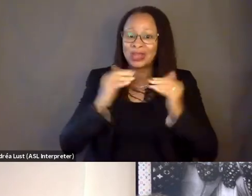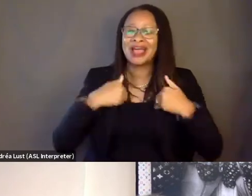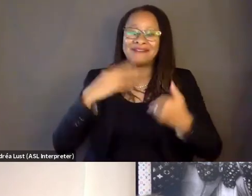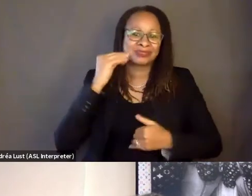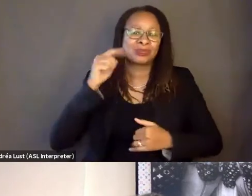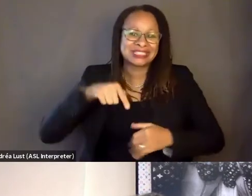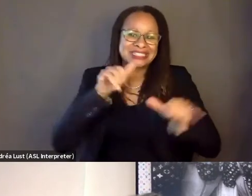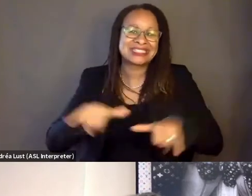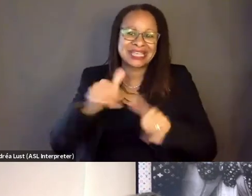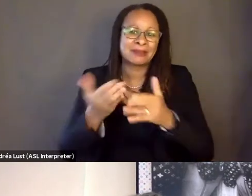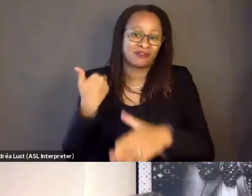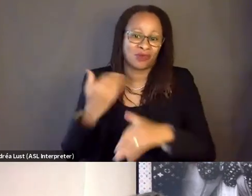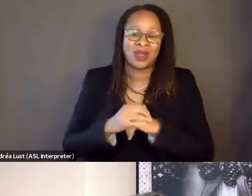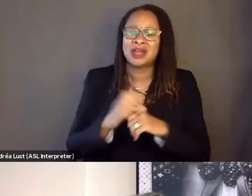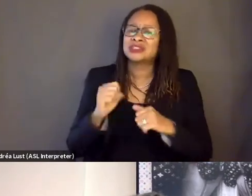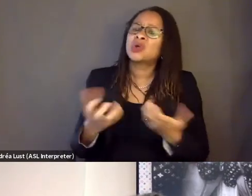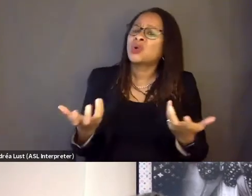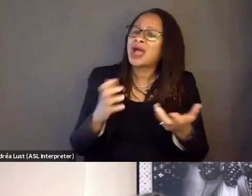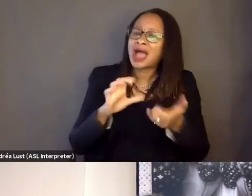was both ominous and hopeful.